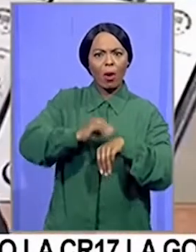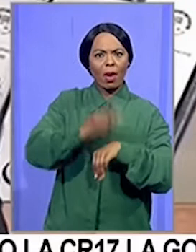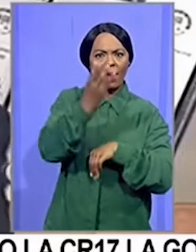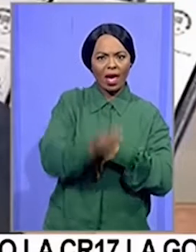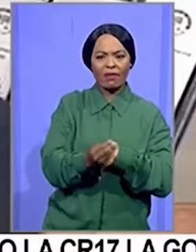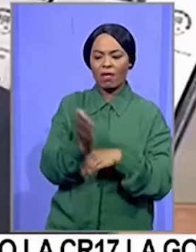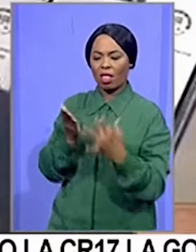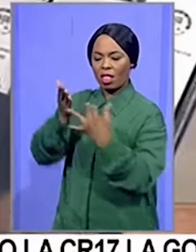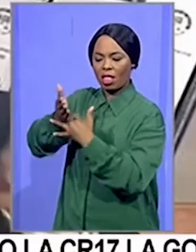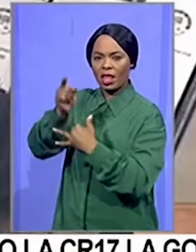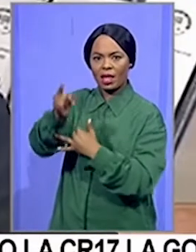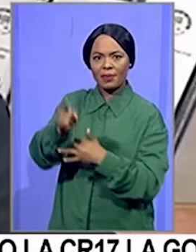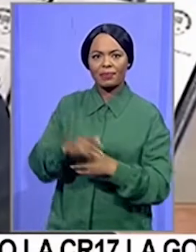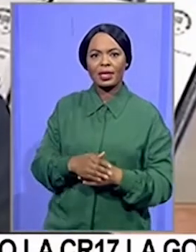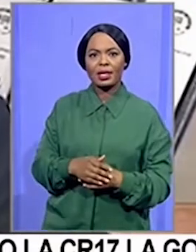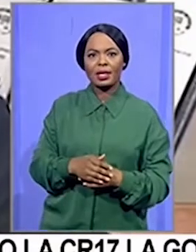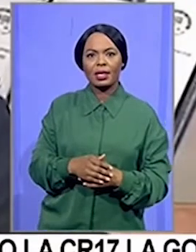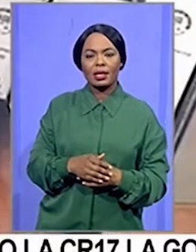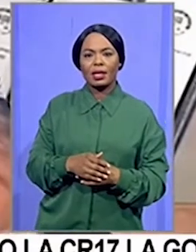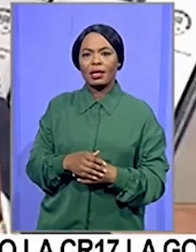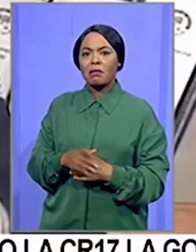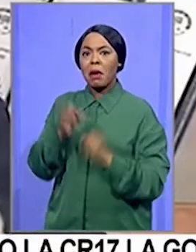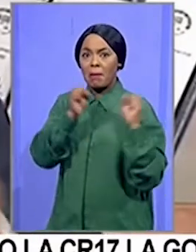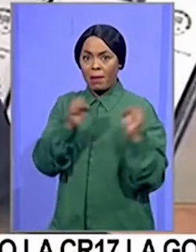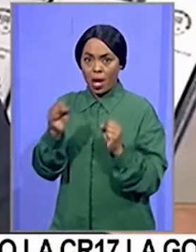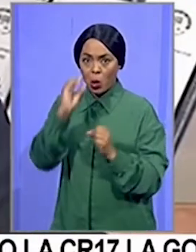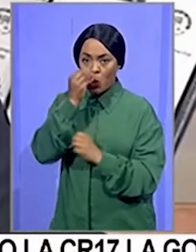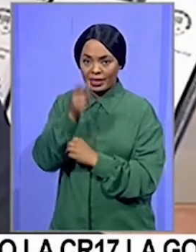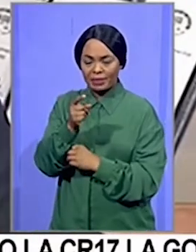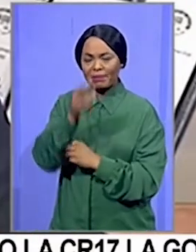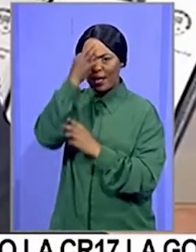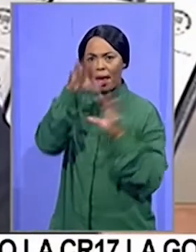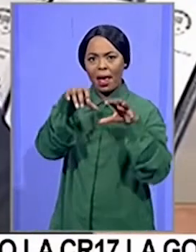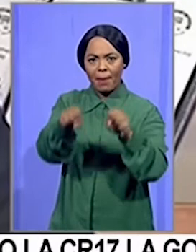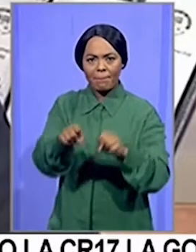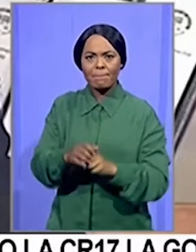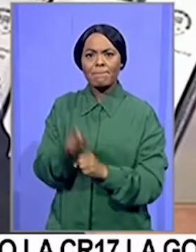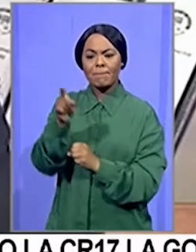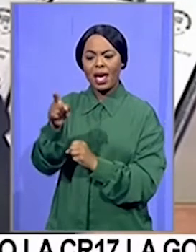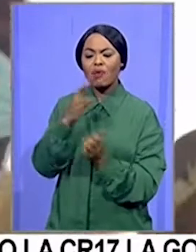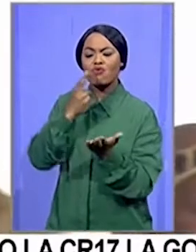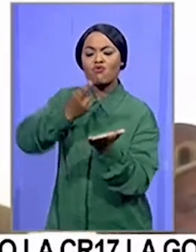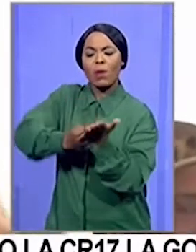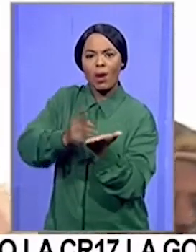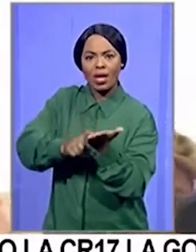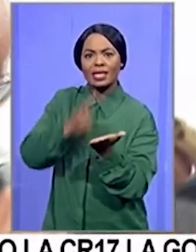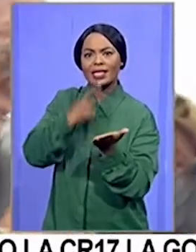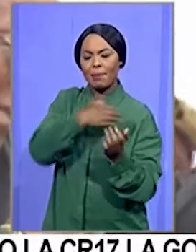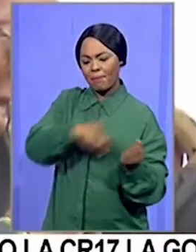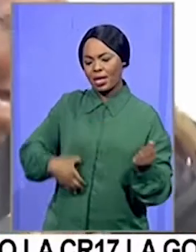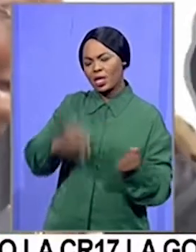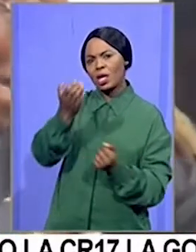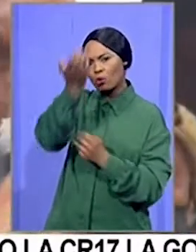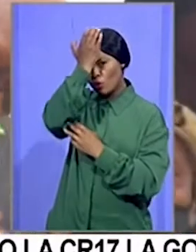gona mo advocate resale gona mo pego ye e hlalosa ka fao mo presidente wa maloba wa ANC